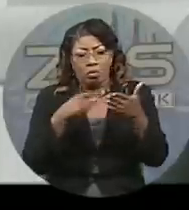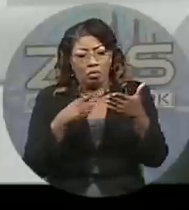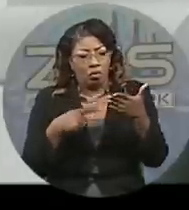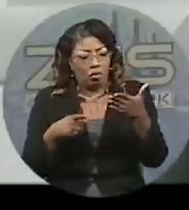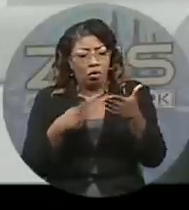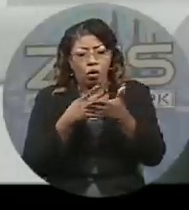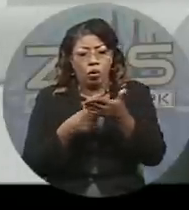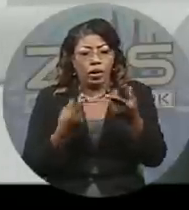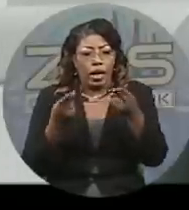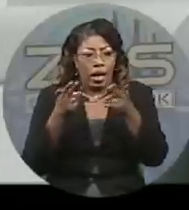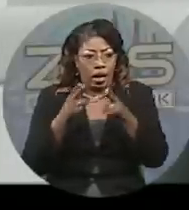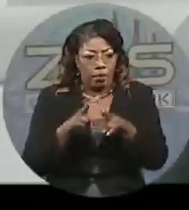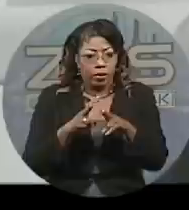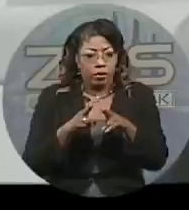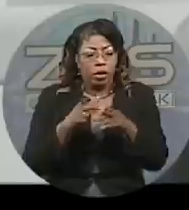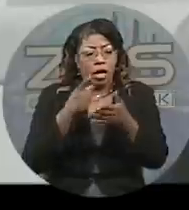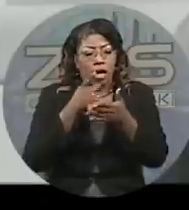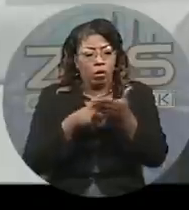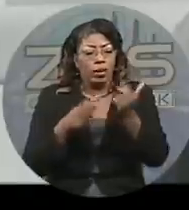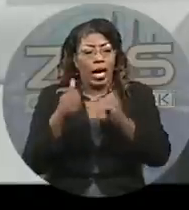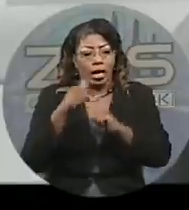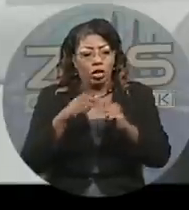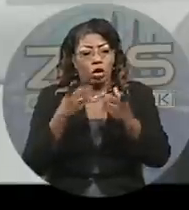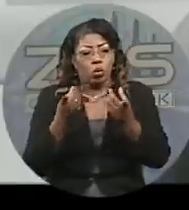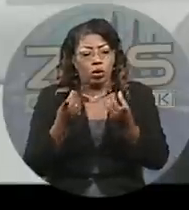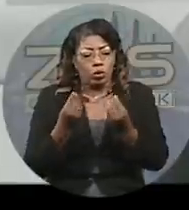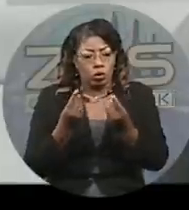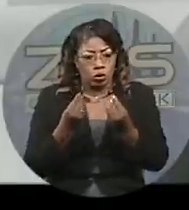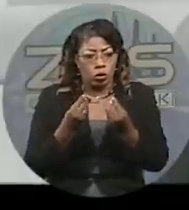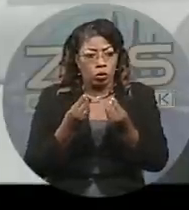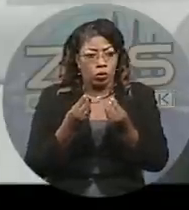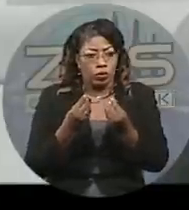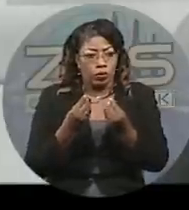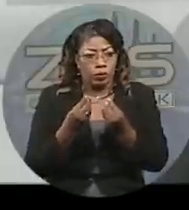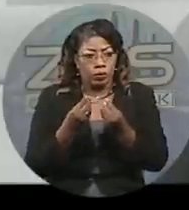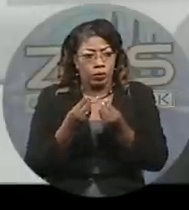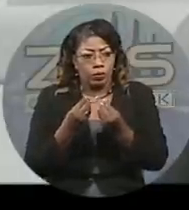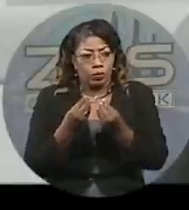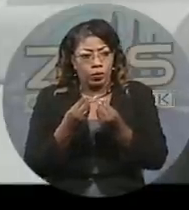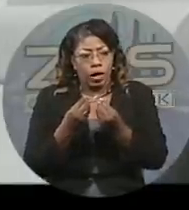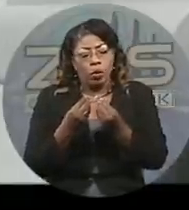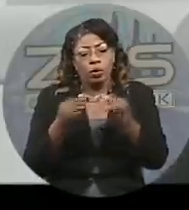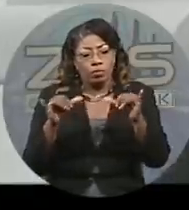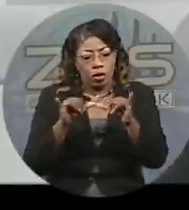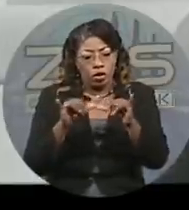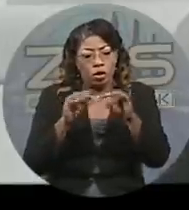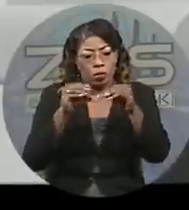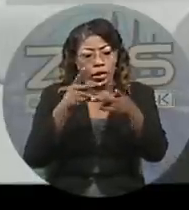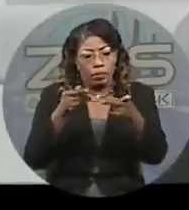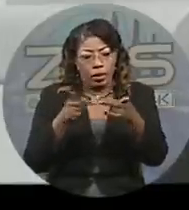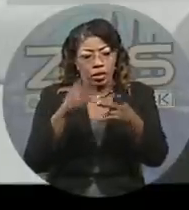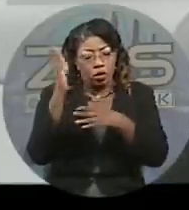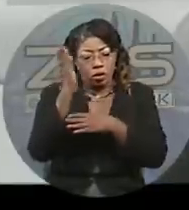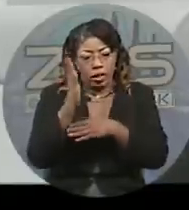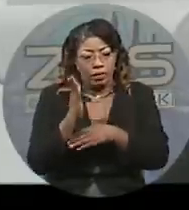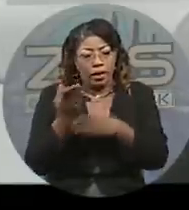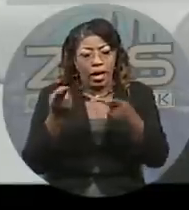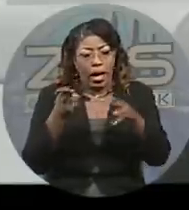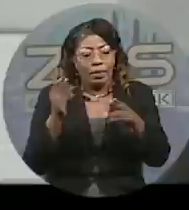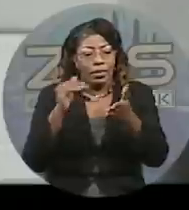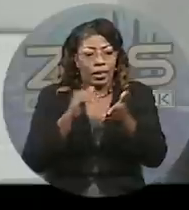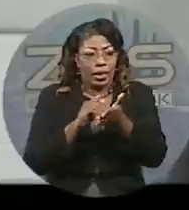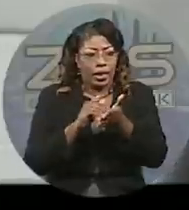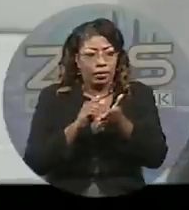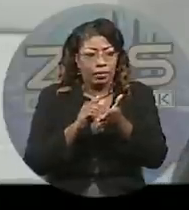happened and the actions to be taken and the future stopgap measures that will be put in place to ensure that something like this never happens